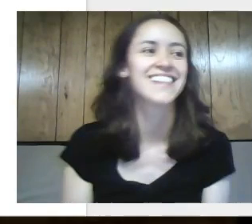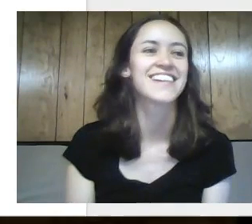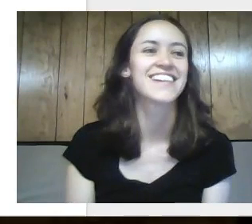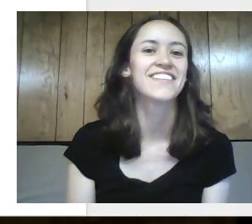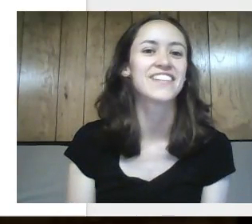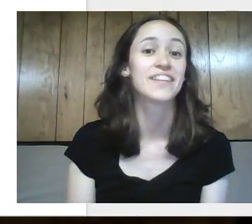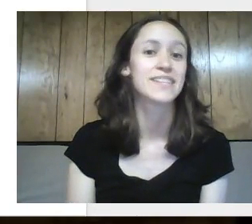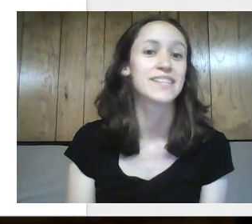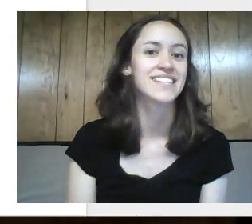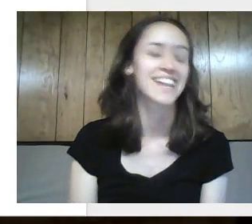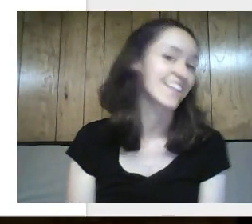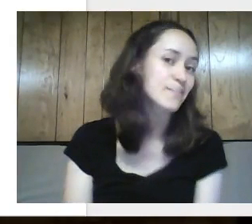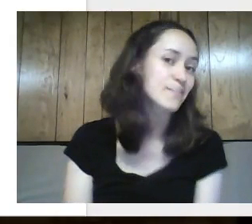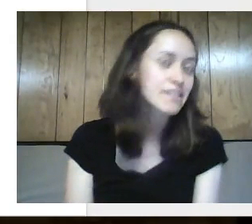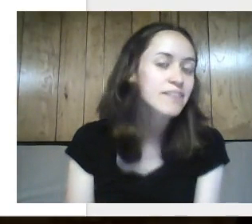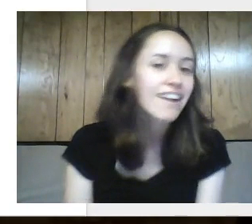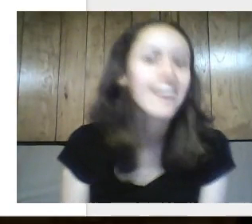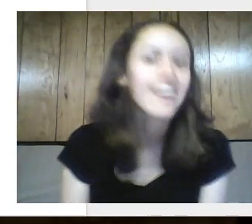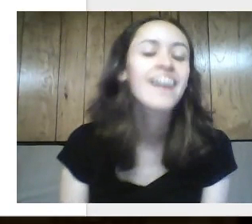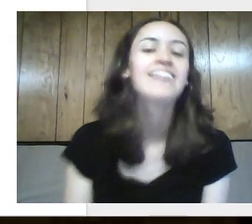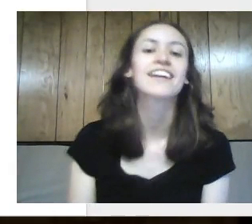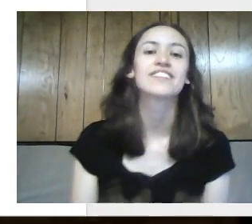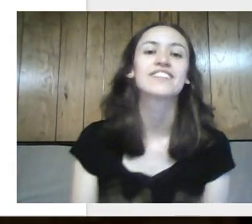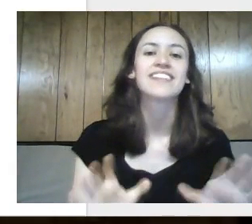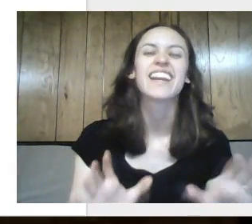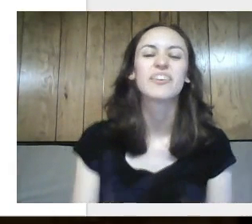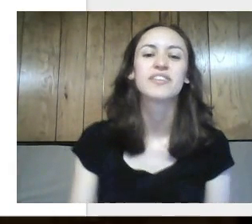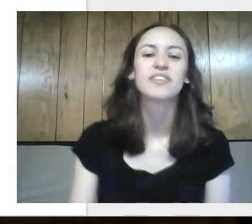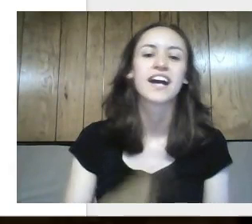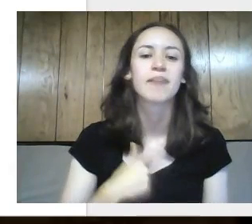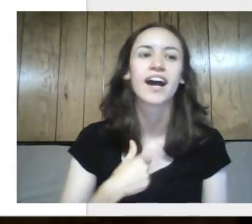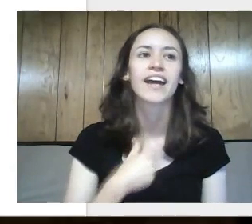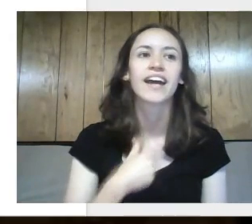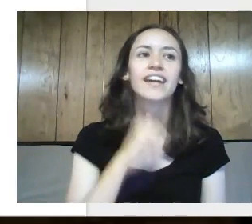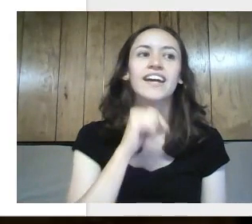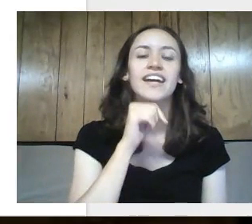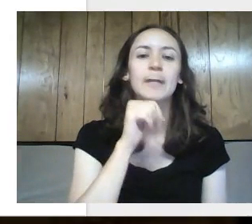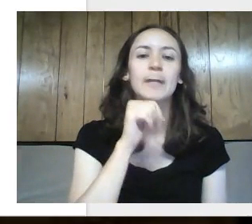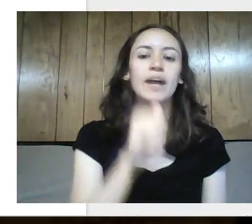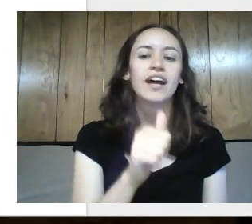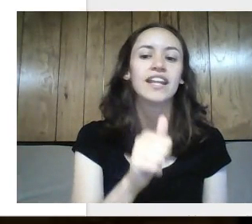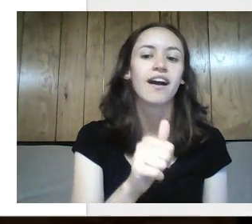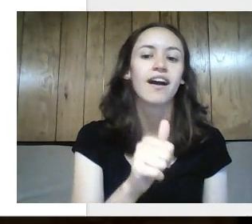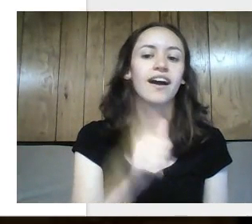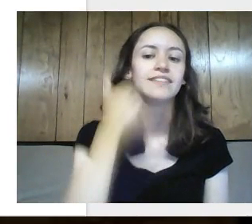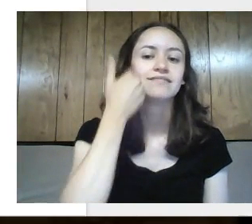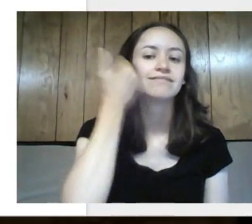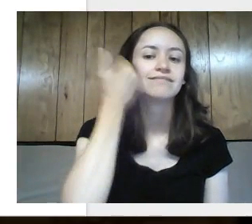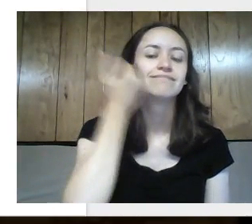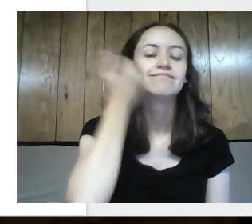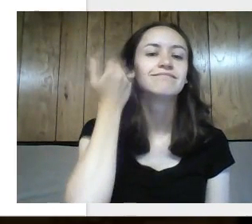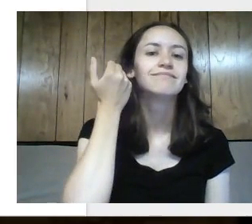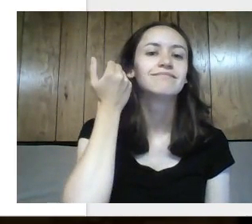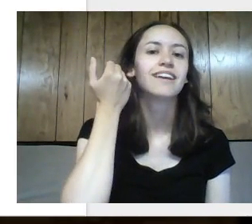words. And so we don't want to be signing this worship song and actually signing the whole time. I am not